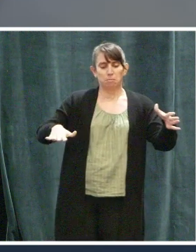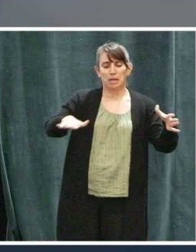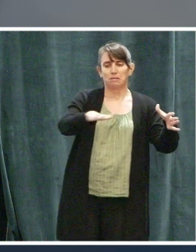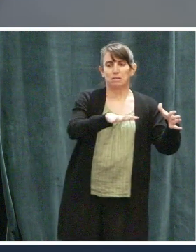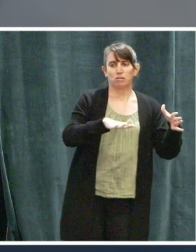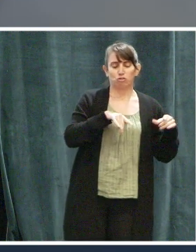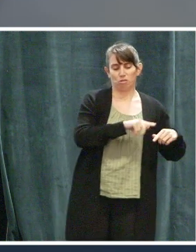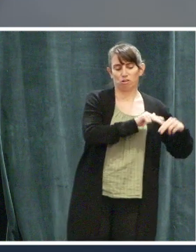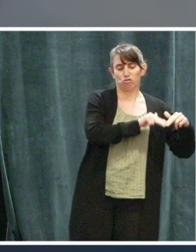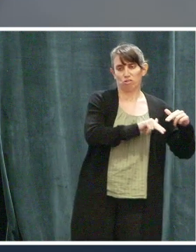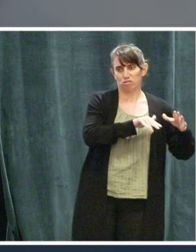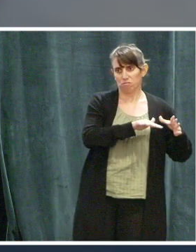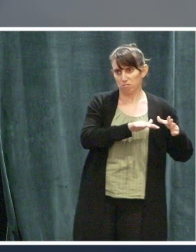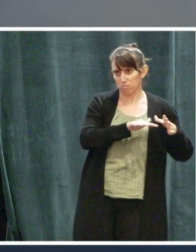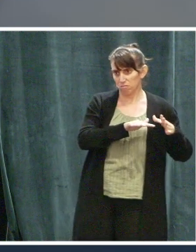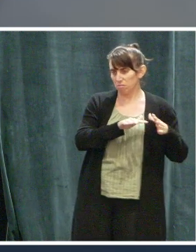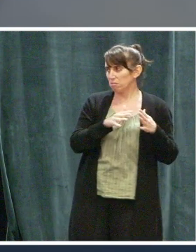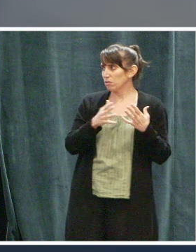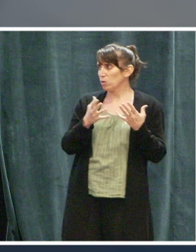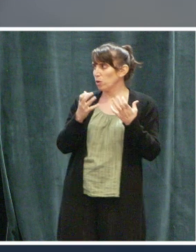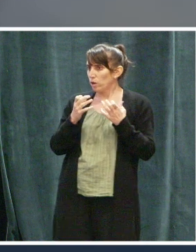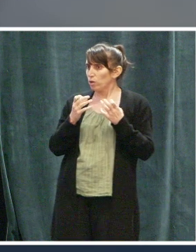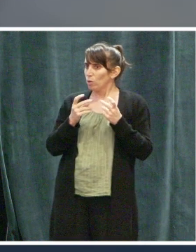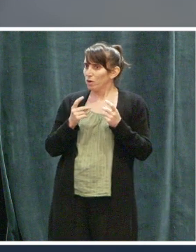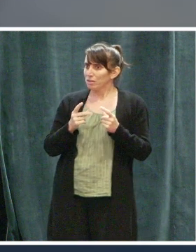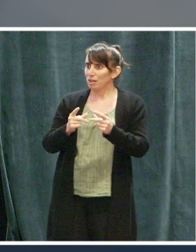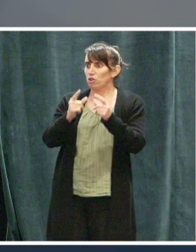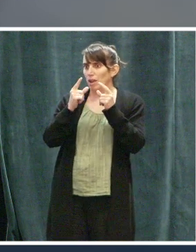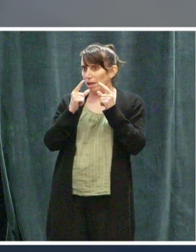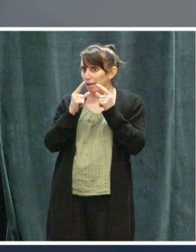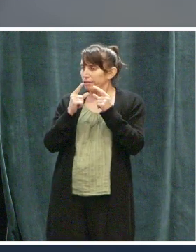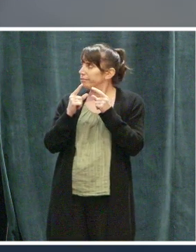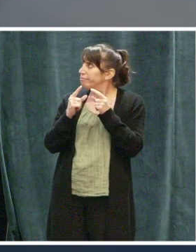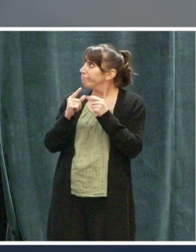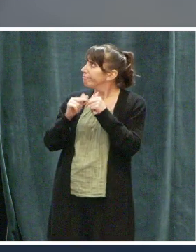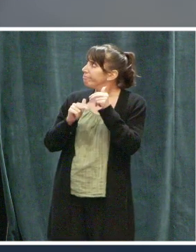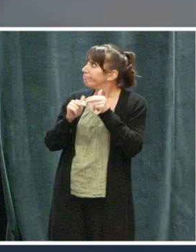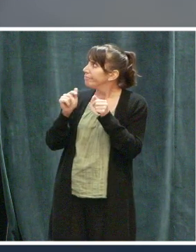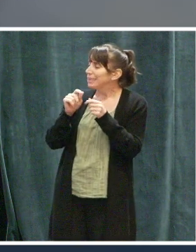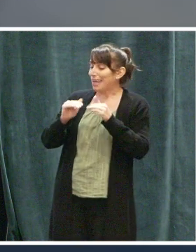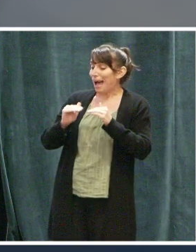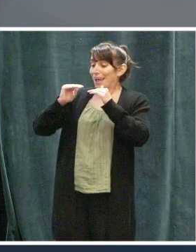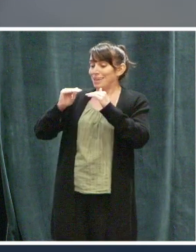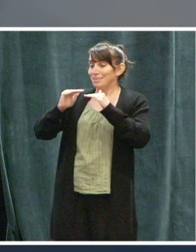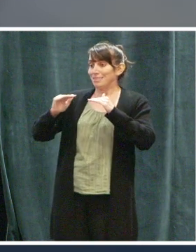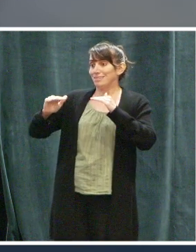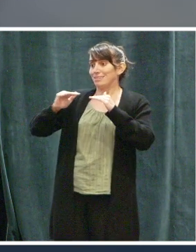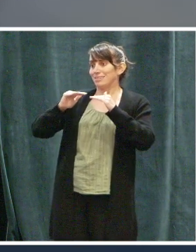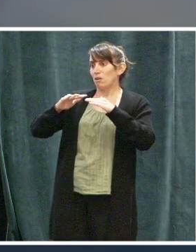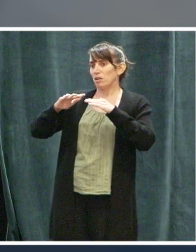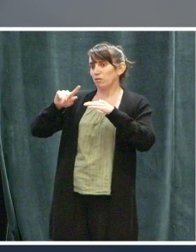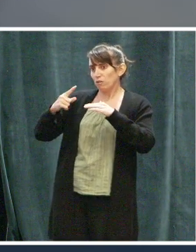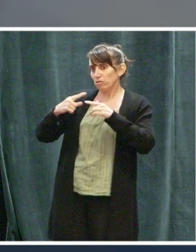sequence the construction to accelerate protection of the highest risk areas first and to allow for continuous stretches of space that can